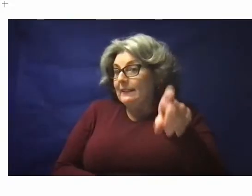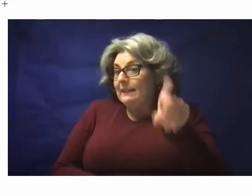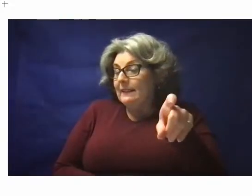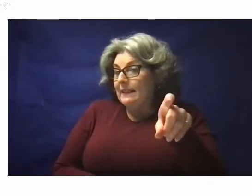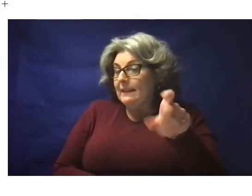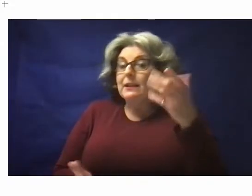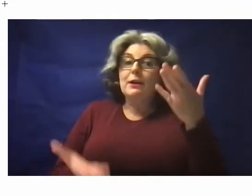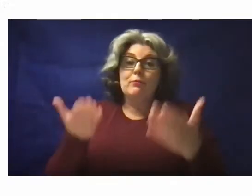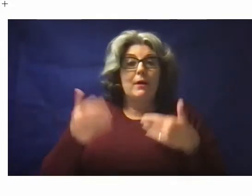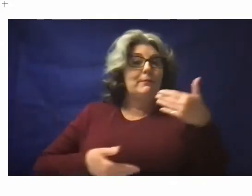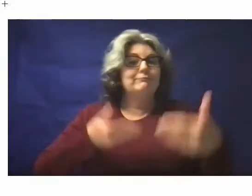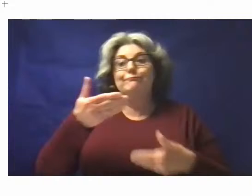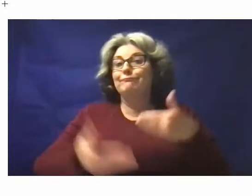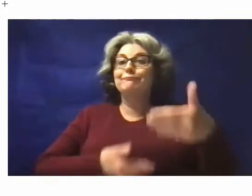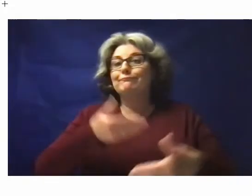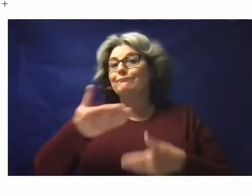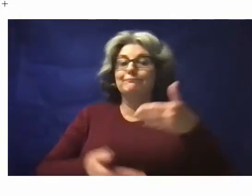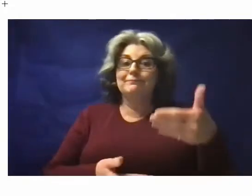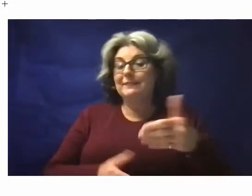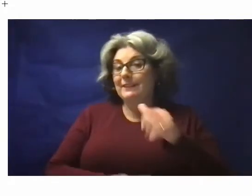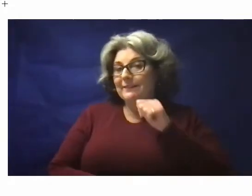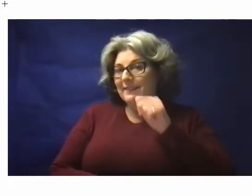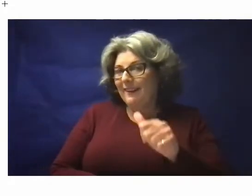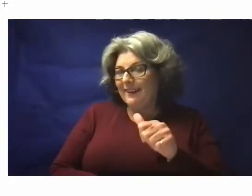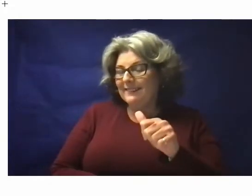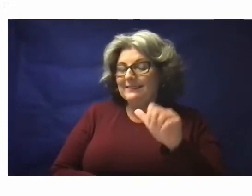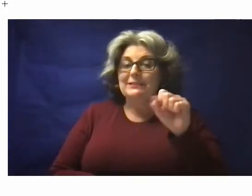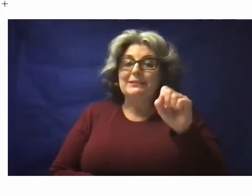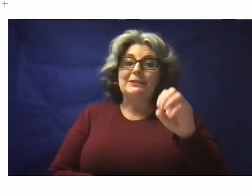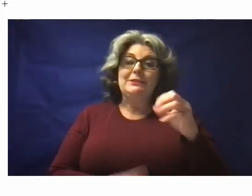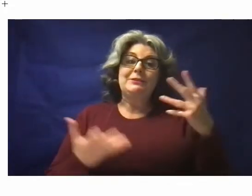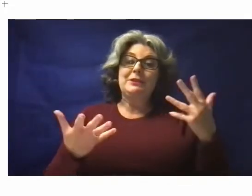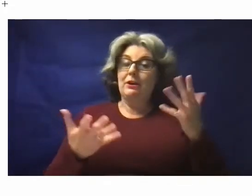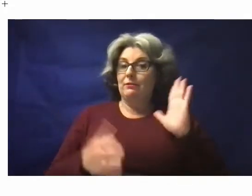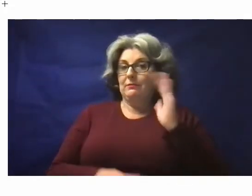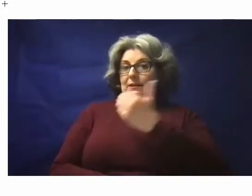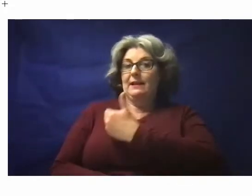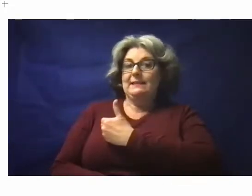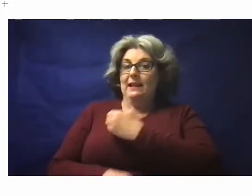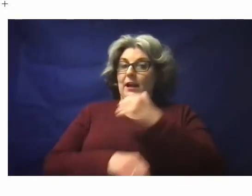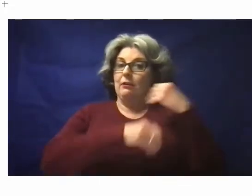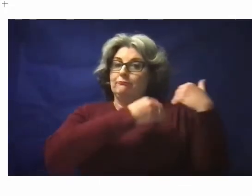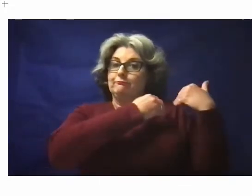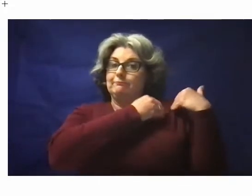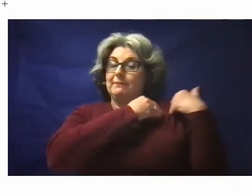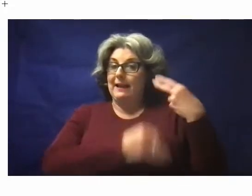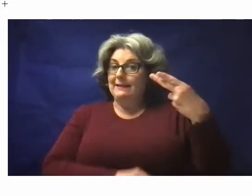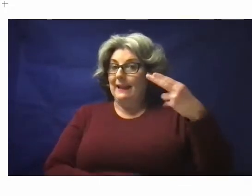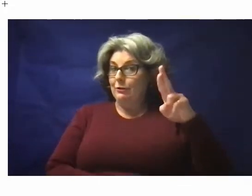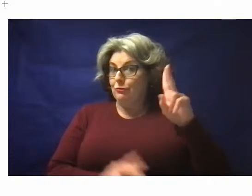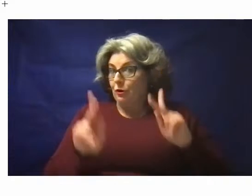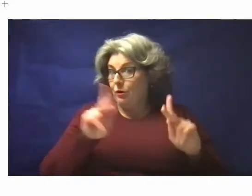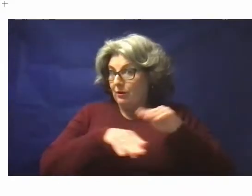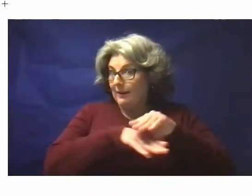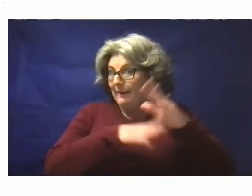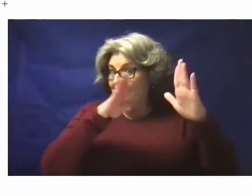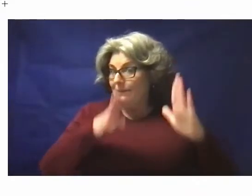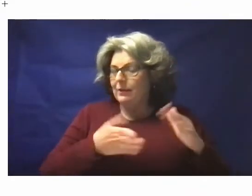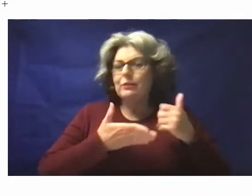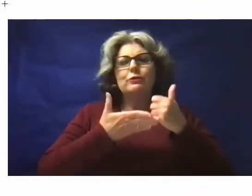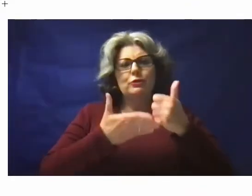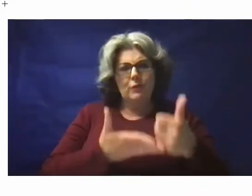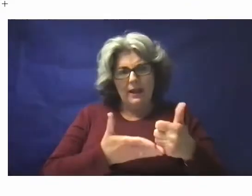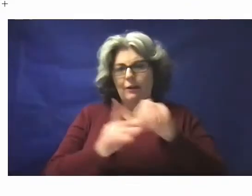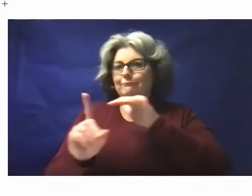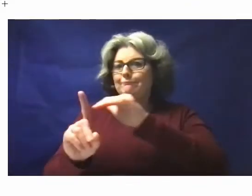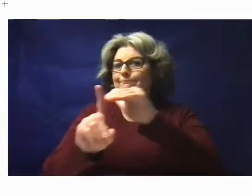move faster than if it wasn't. So our job as HR advisors are to help, remind the